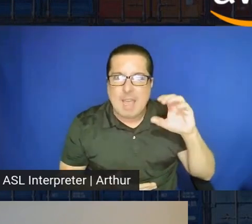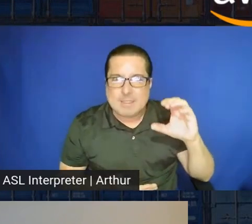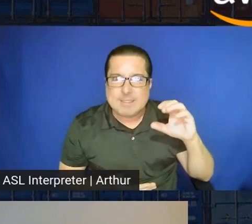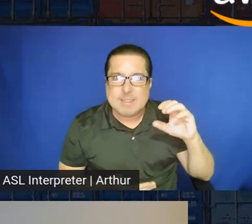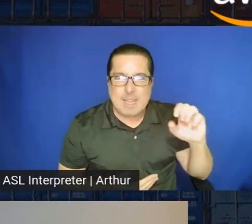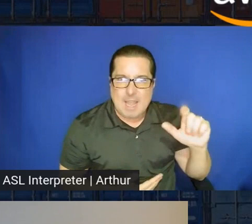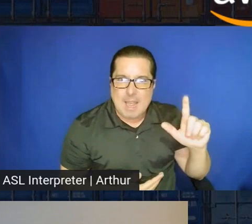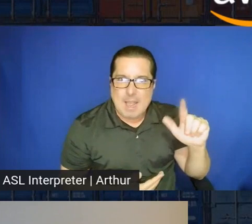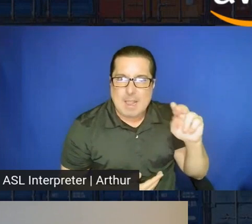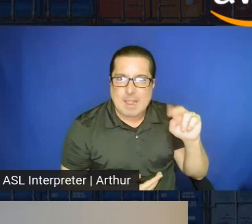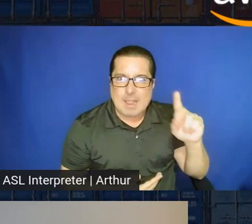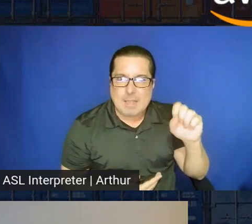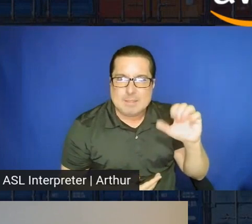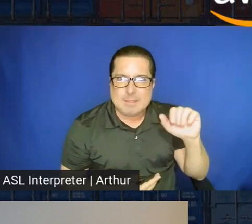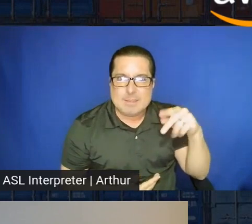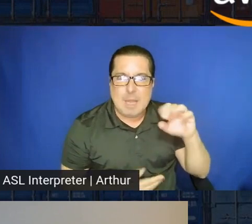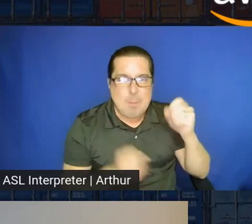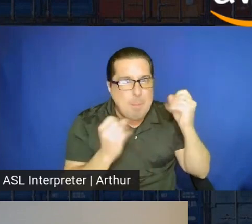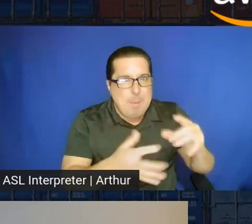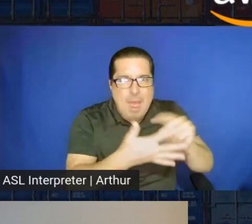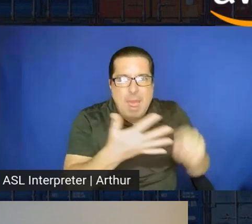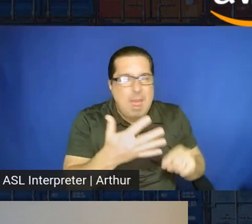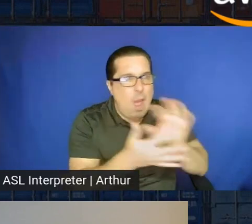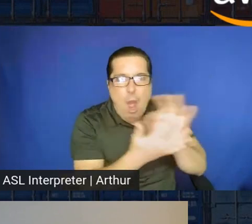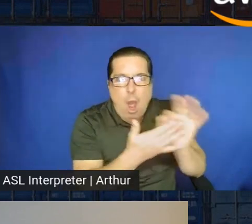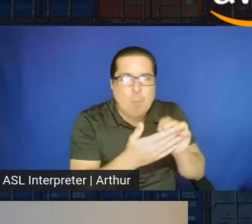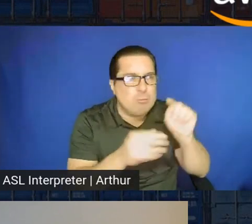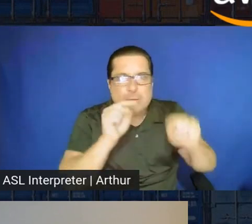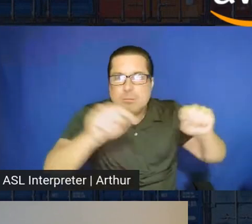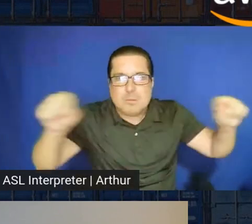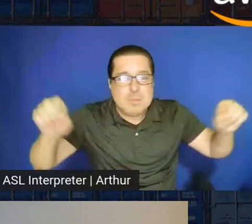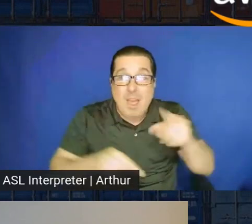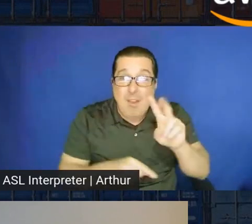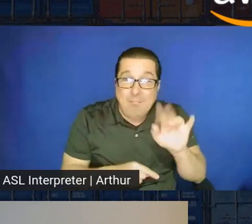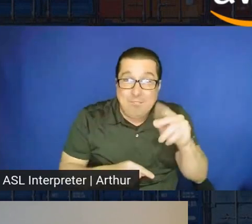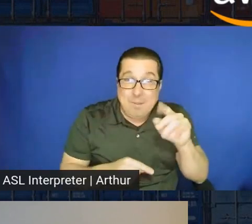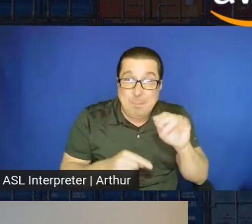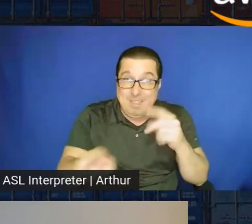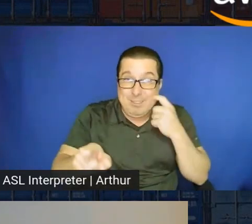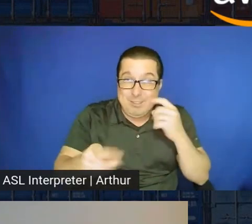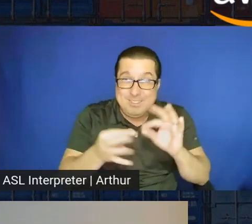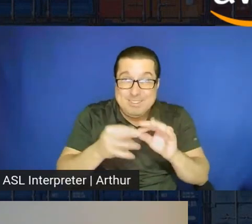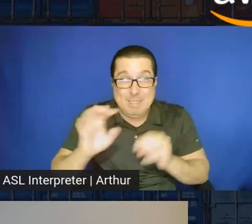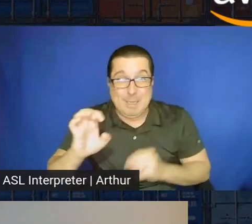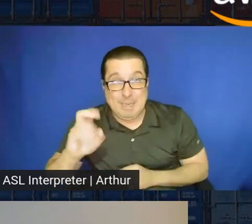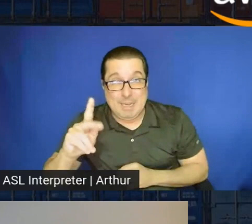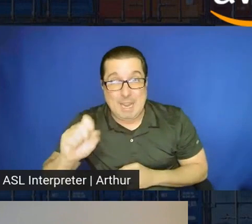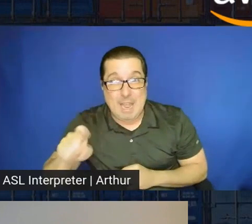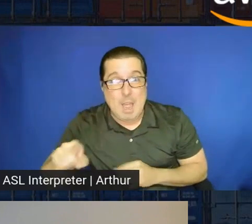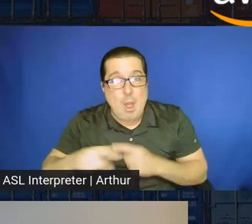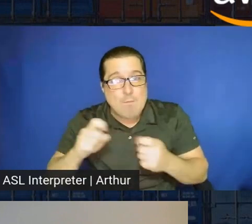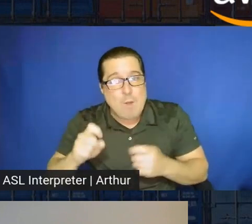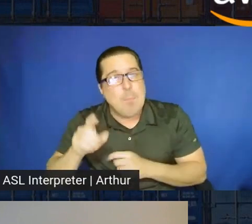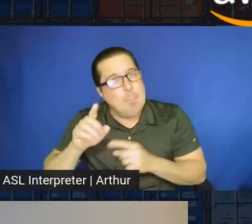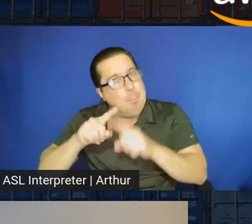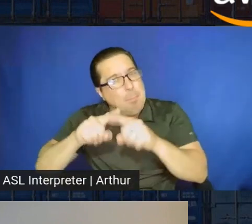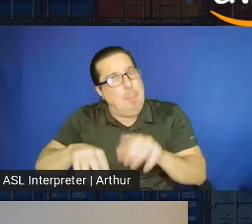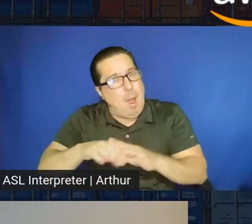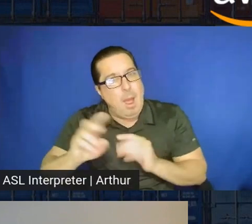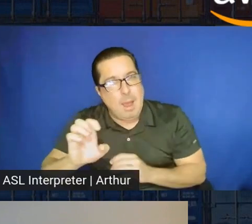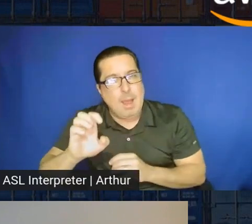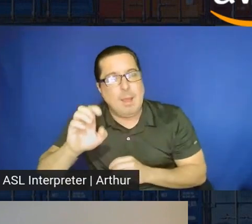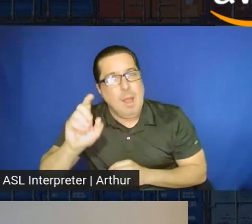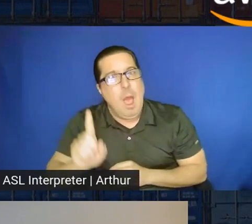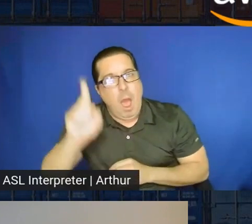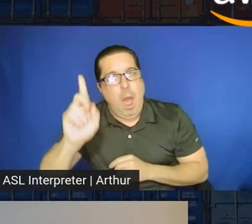to choose from. But we mentioned, I think Vipin, you had mentioned that EKS is based on the upstream Kubernetes, and EKS